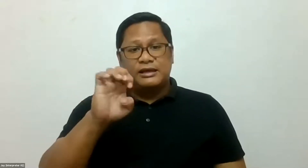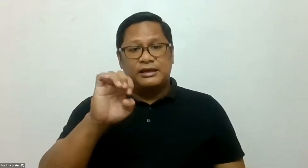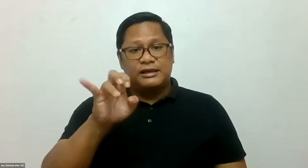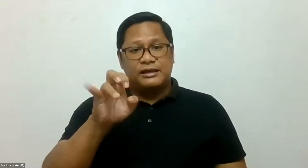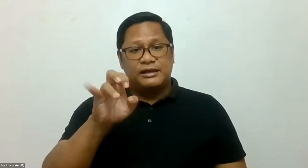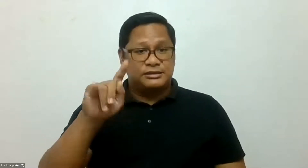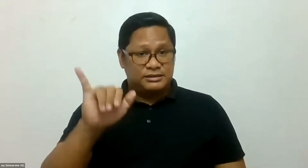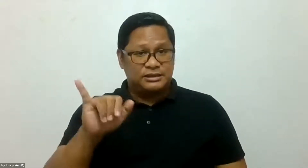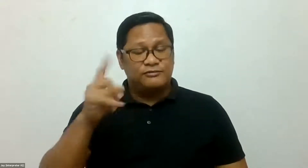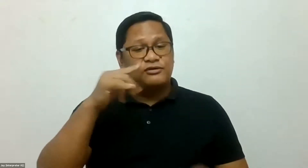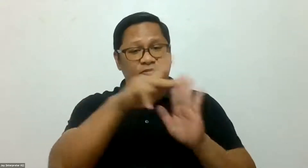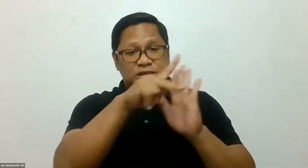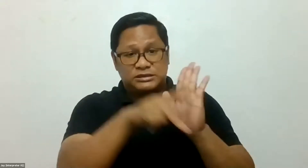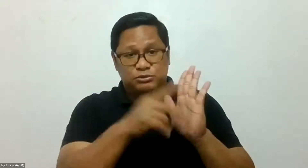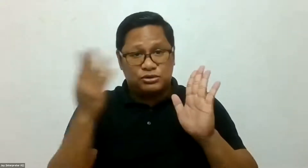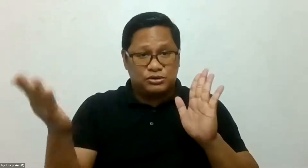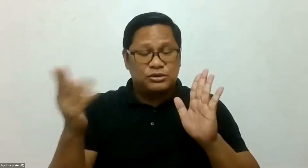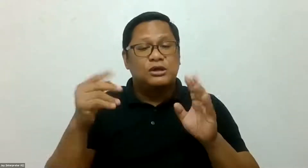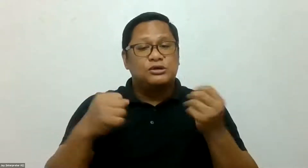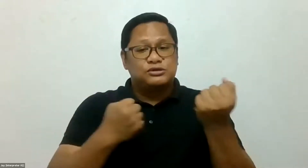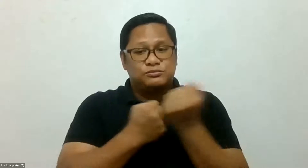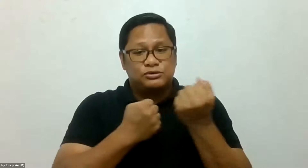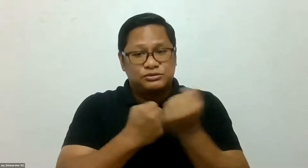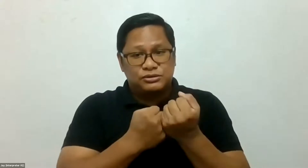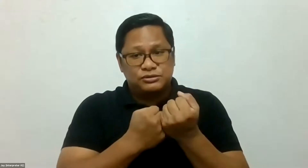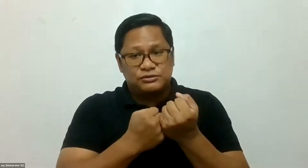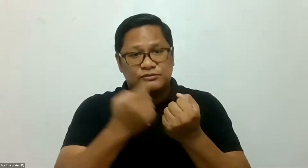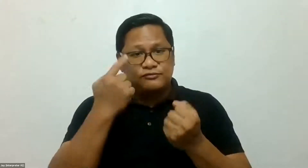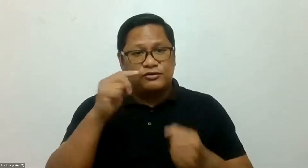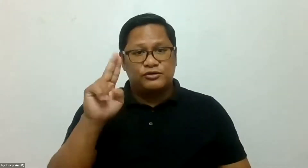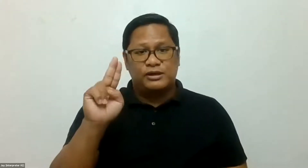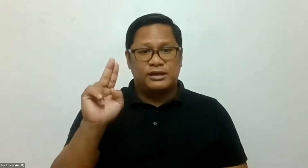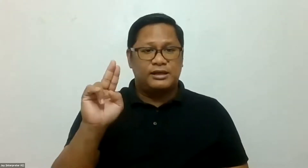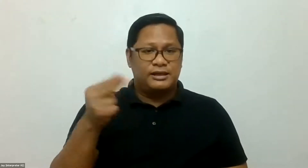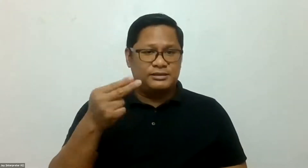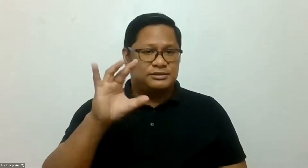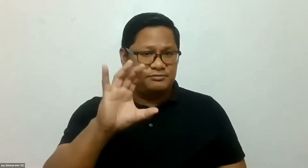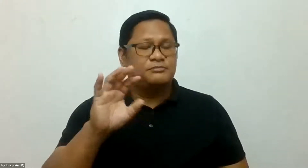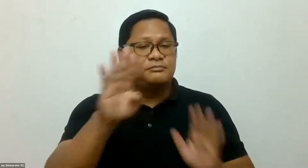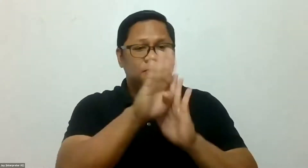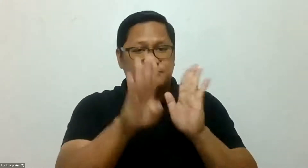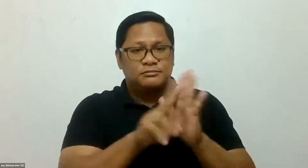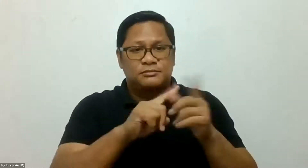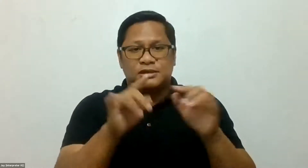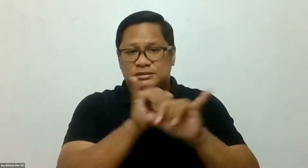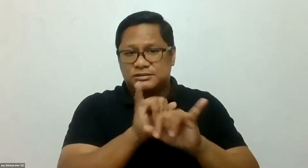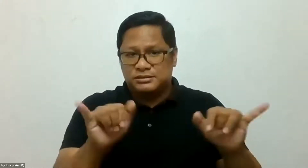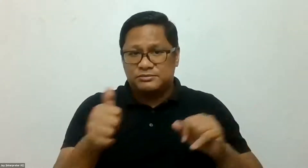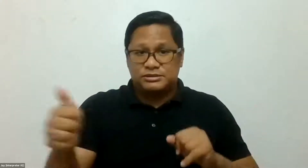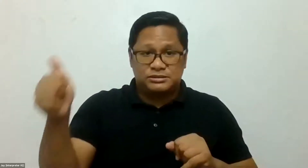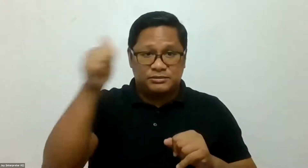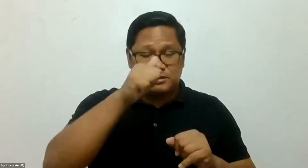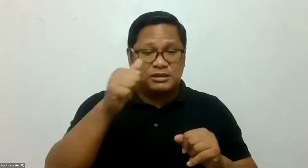the principal sponsor and author of the UHC bill, and was also the chairman of the Committee of Health in the